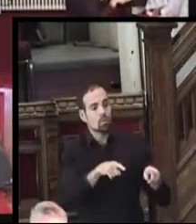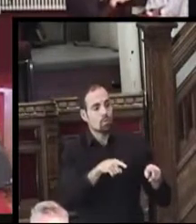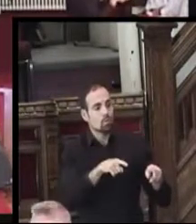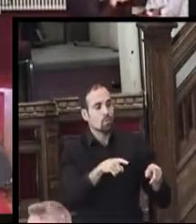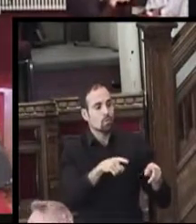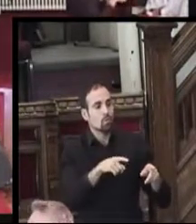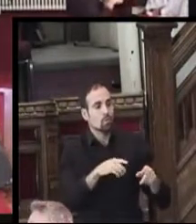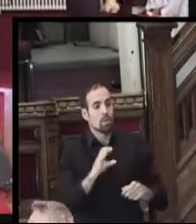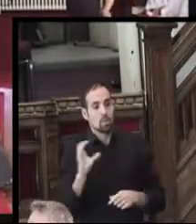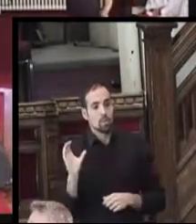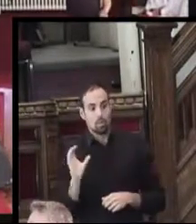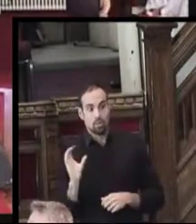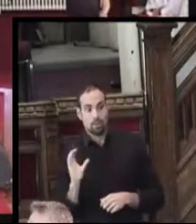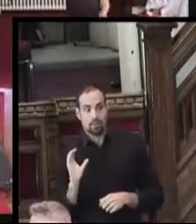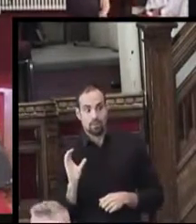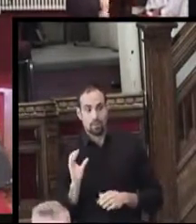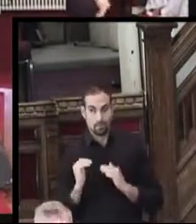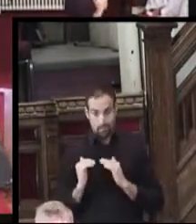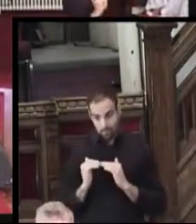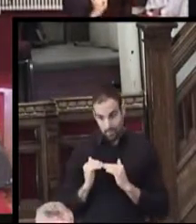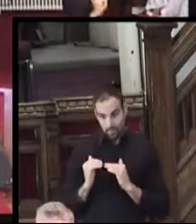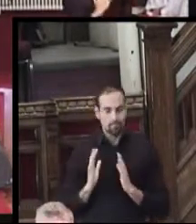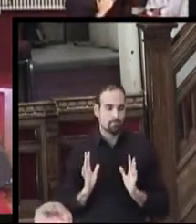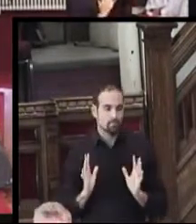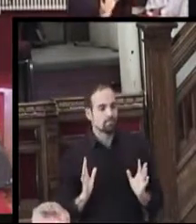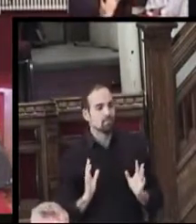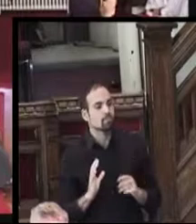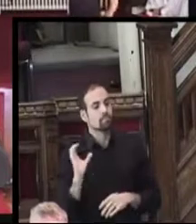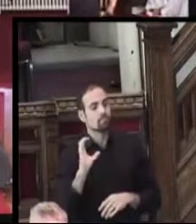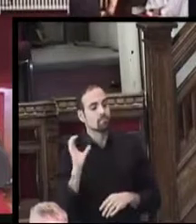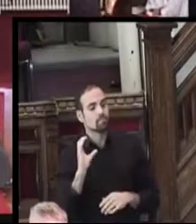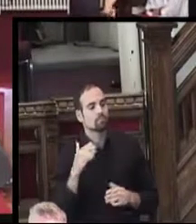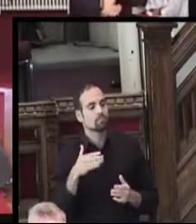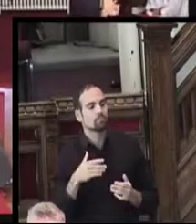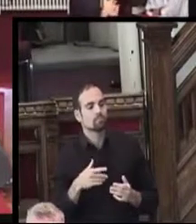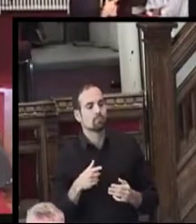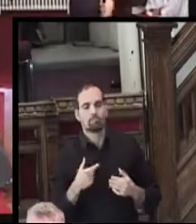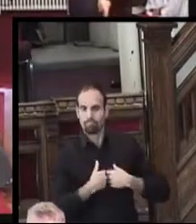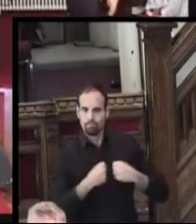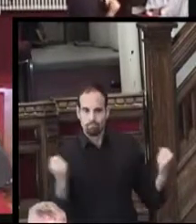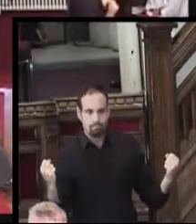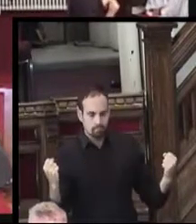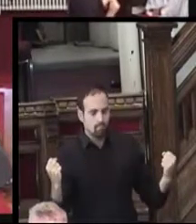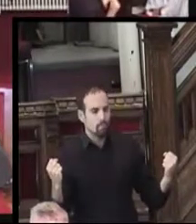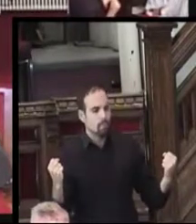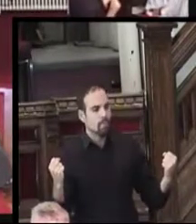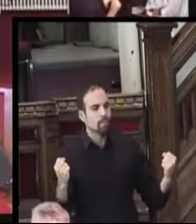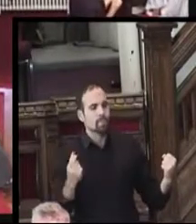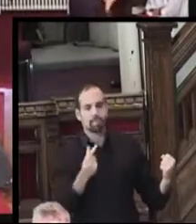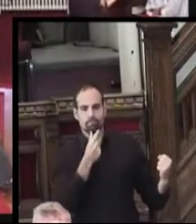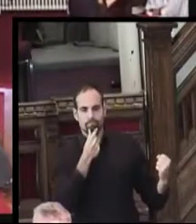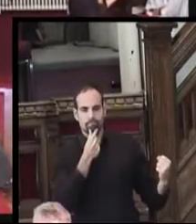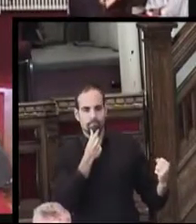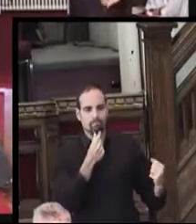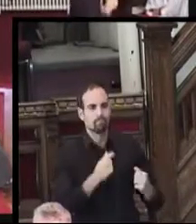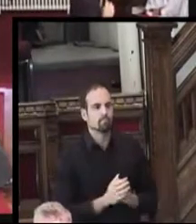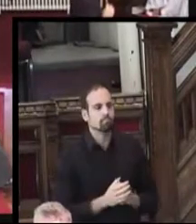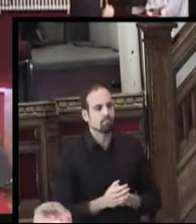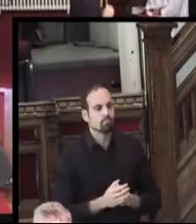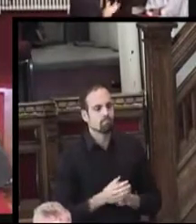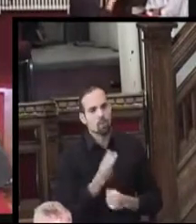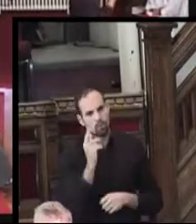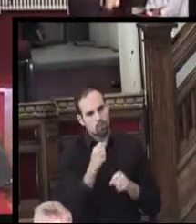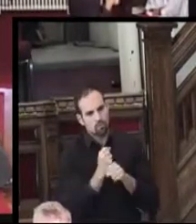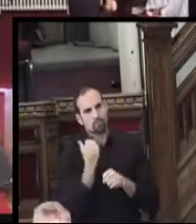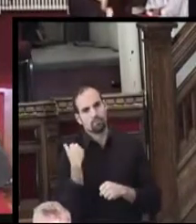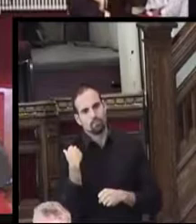say that's fair, seminary, he came out. And that was a few years back and was not exactly greeted with